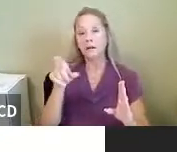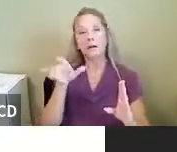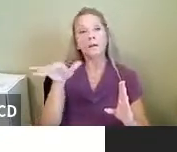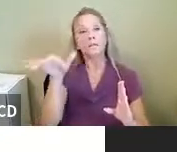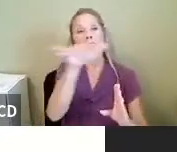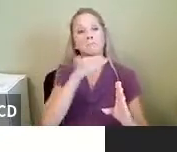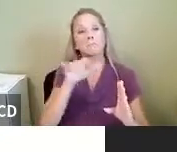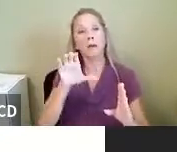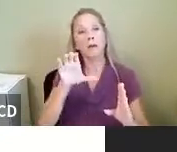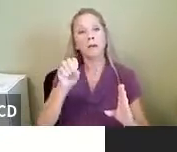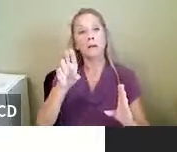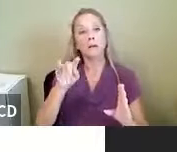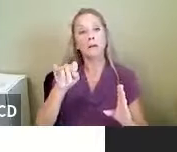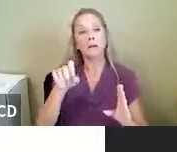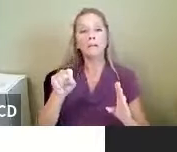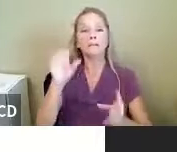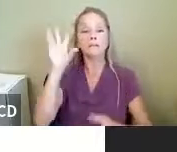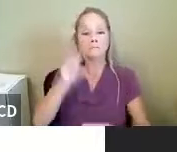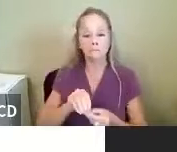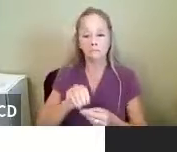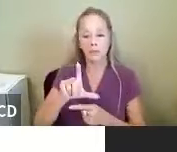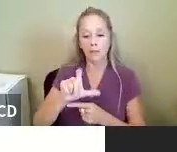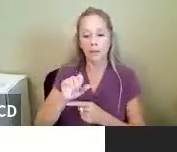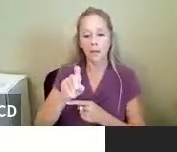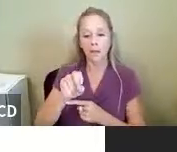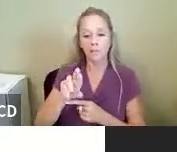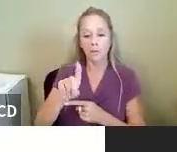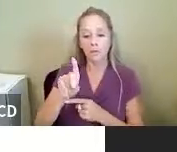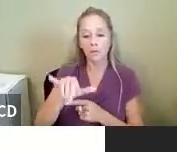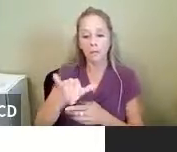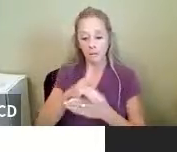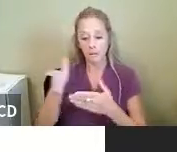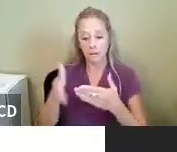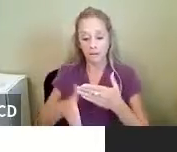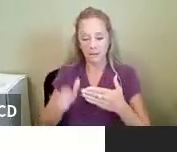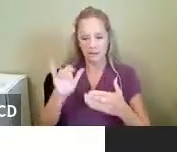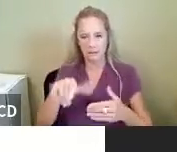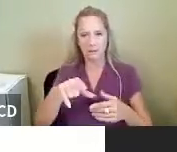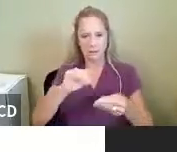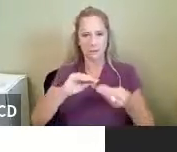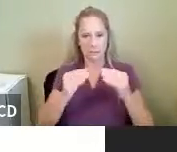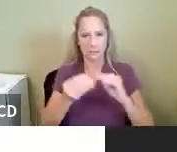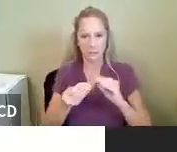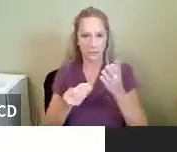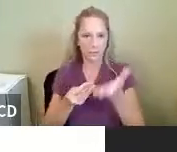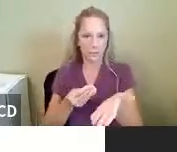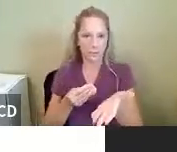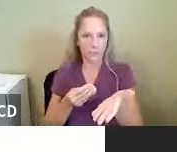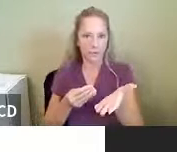counties on all these days, whereas before it was new hospitalizations.